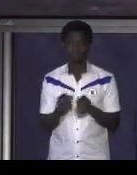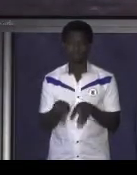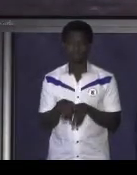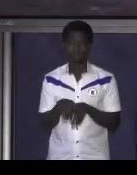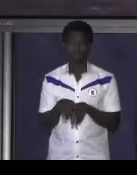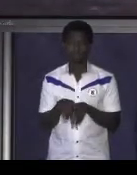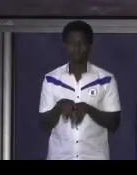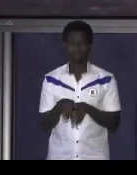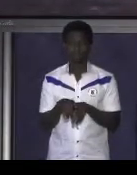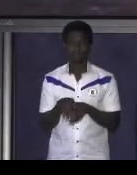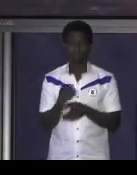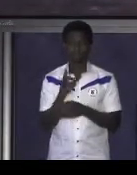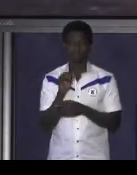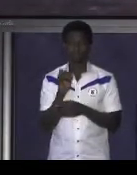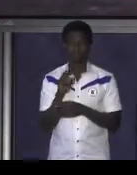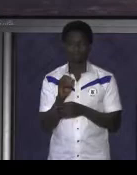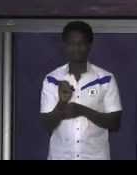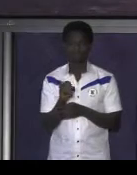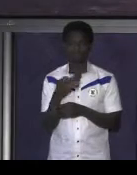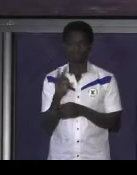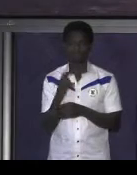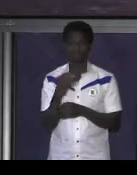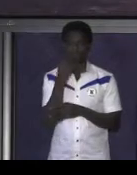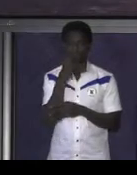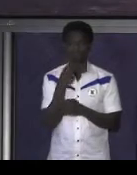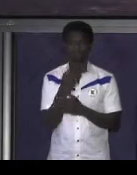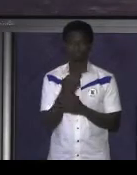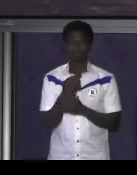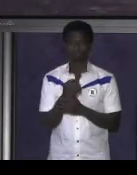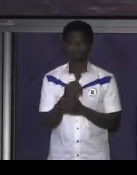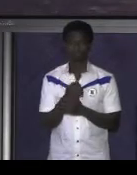as a figure of speech?